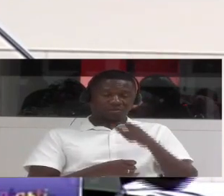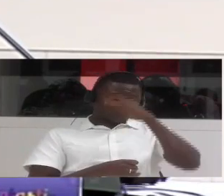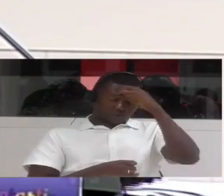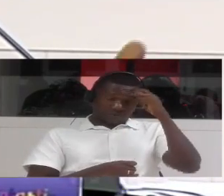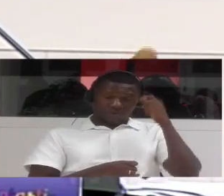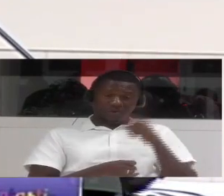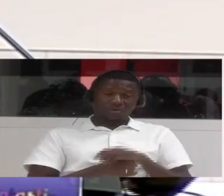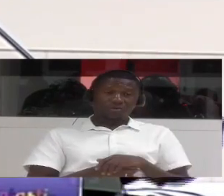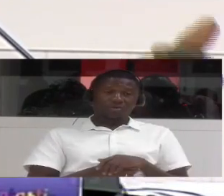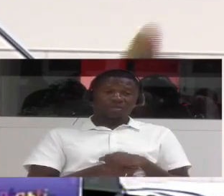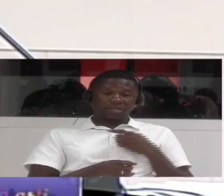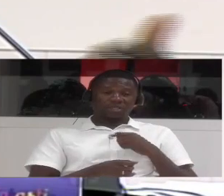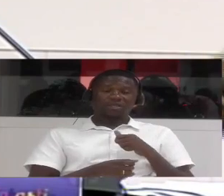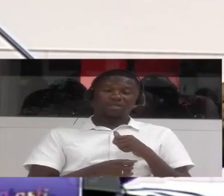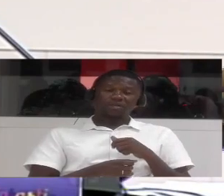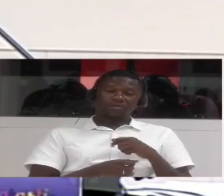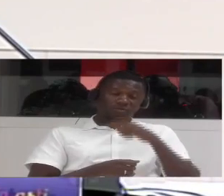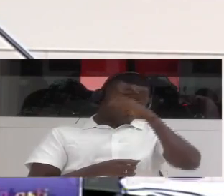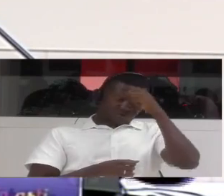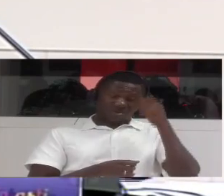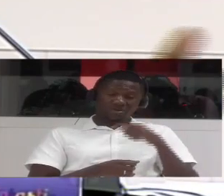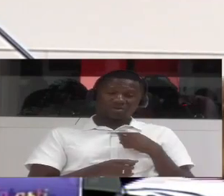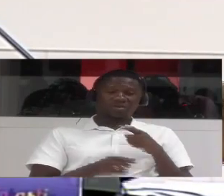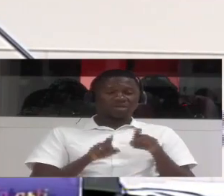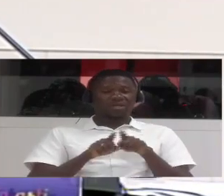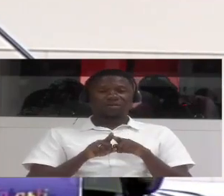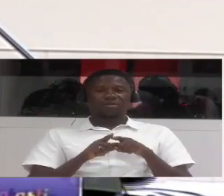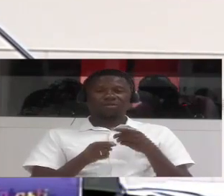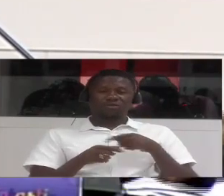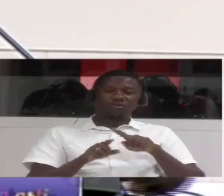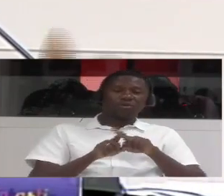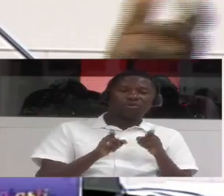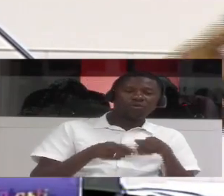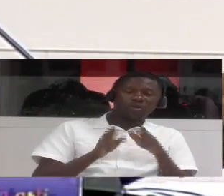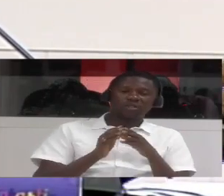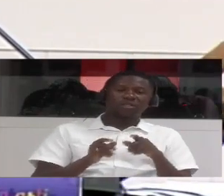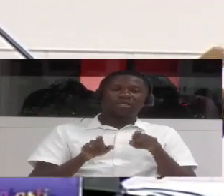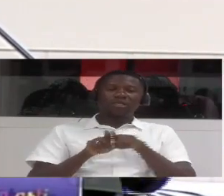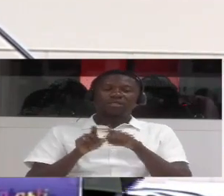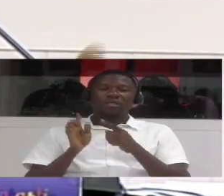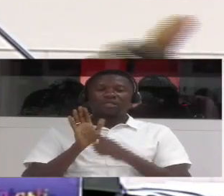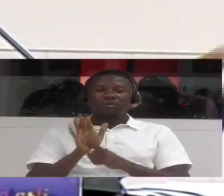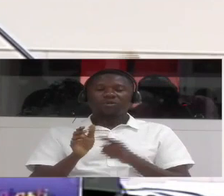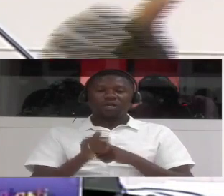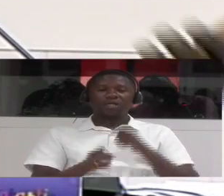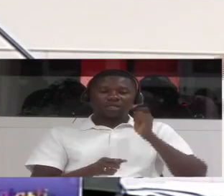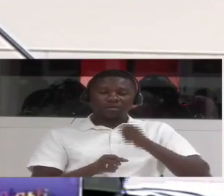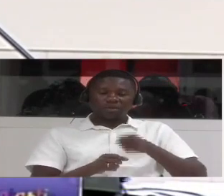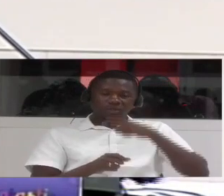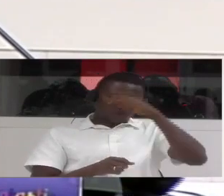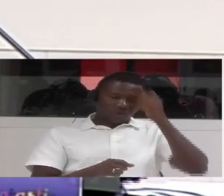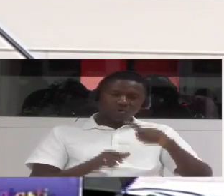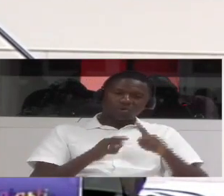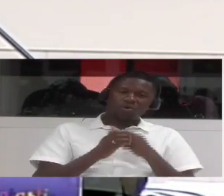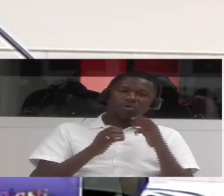journalism is a craft, just like, in some ways it's a craft, just like carpentry and metalwork. And usually what we say of